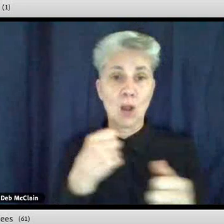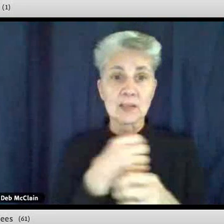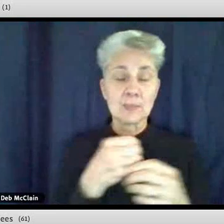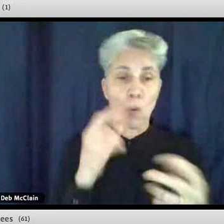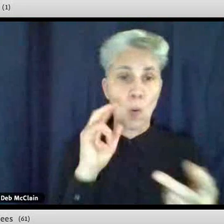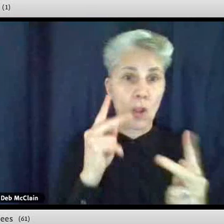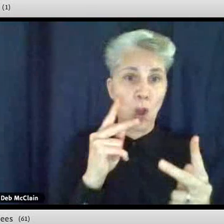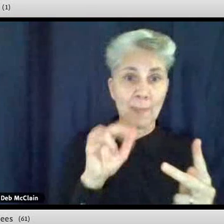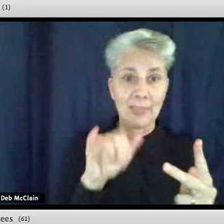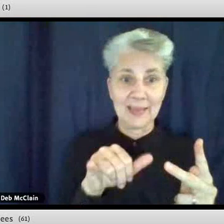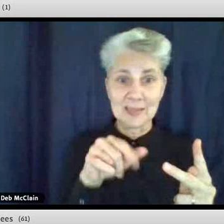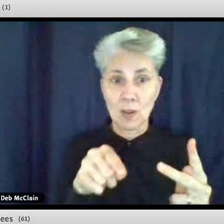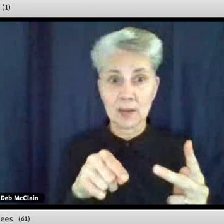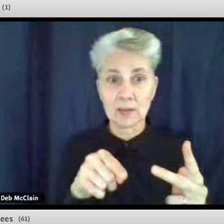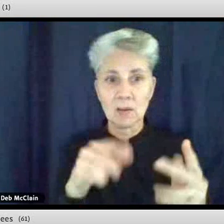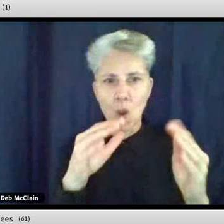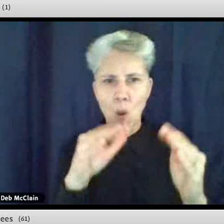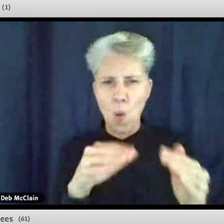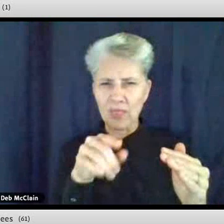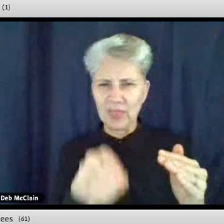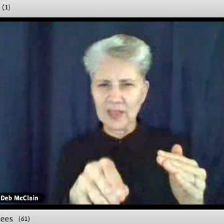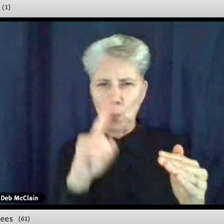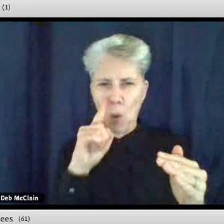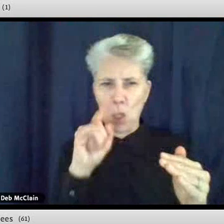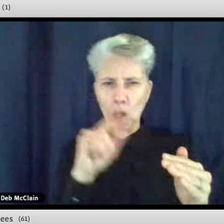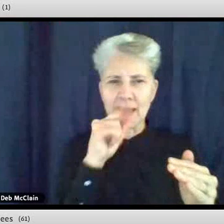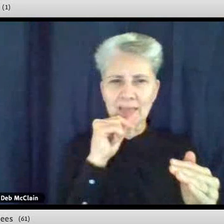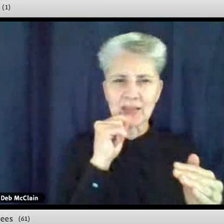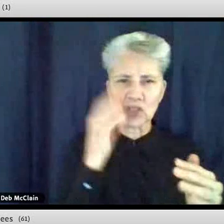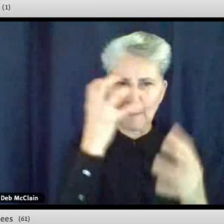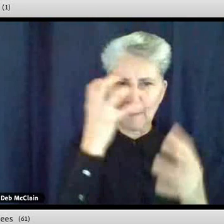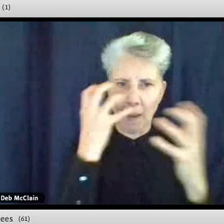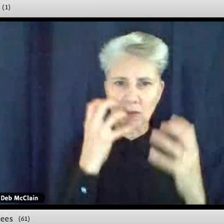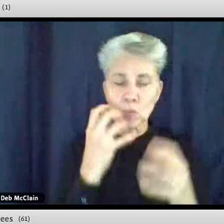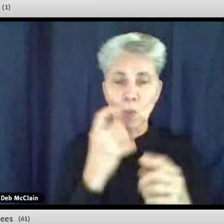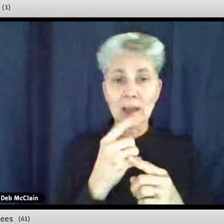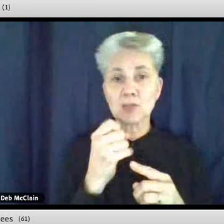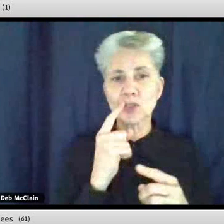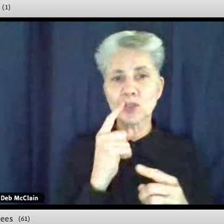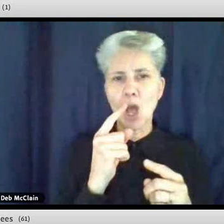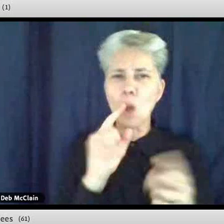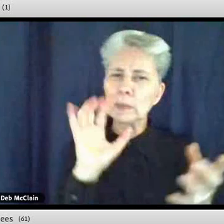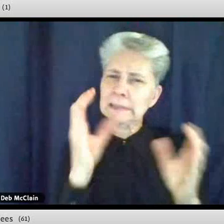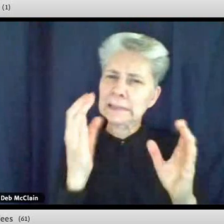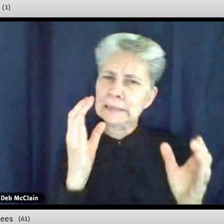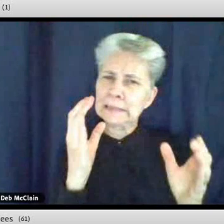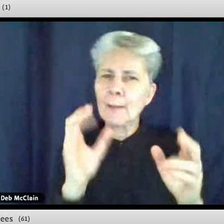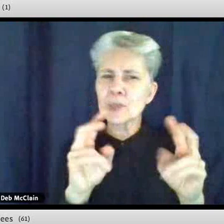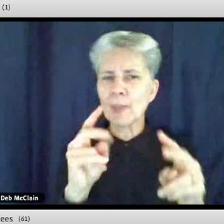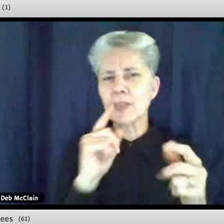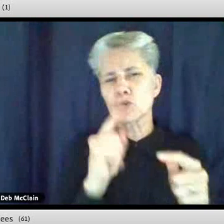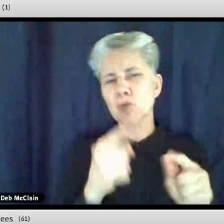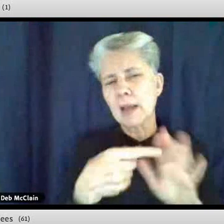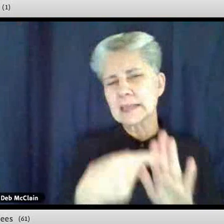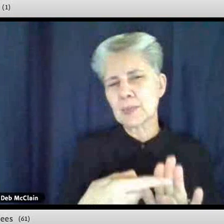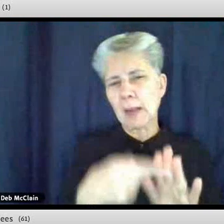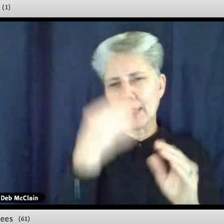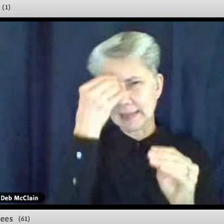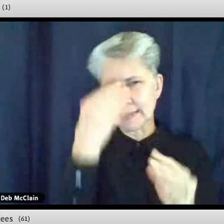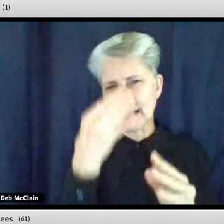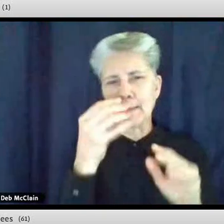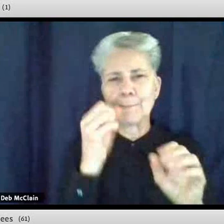these to you guys causes more alarm? This one or this one that looks like the chicken pox, right? So put that in perspective. I